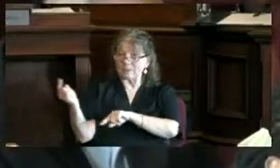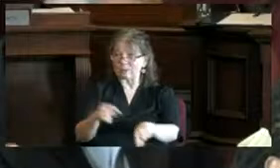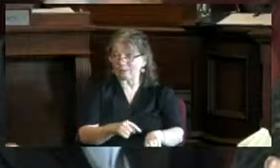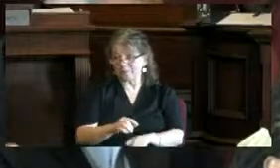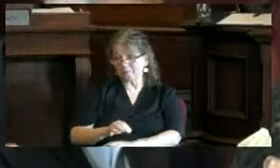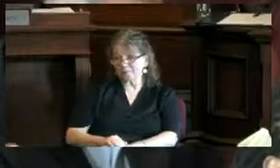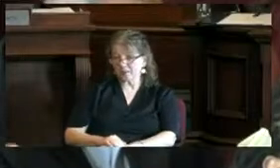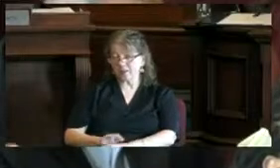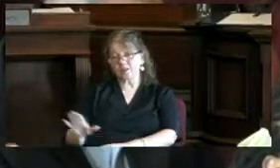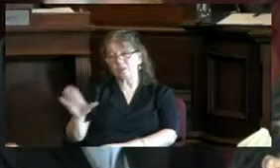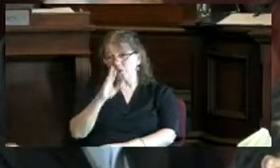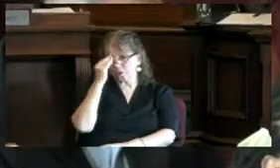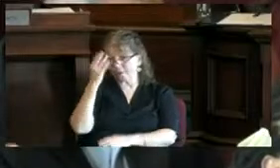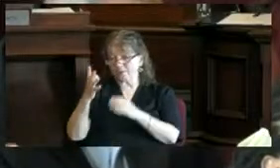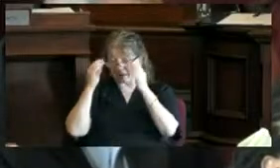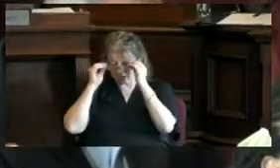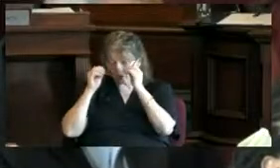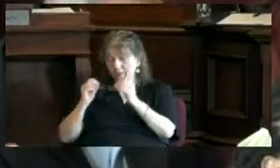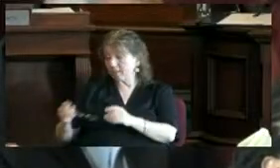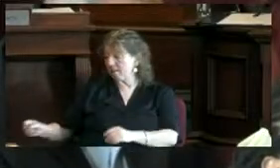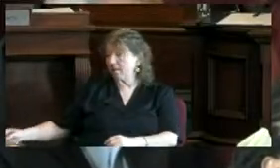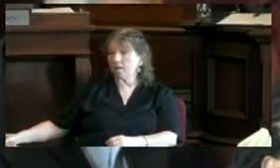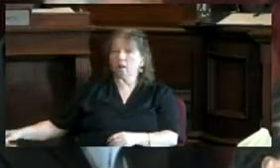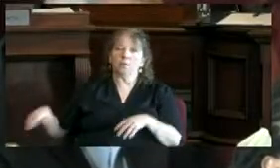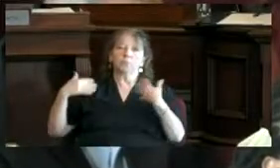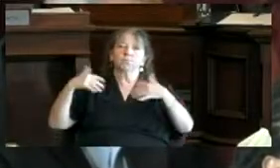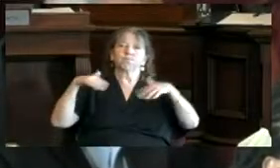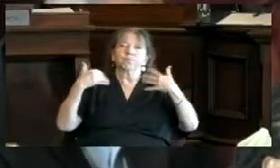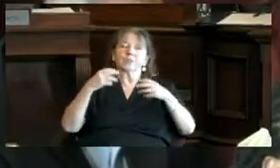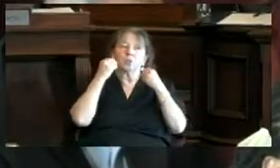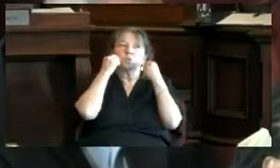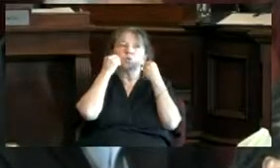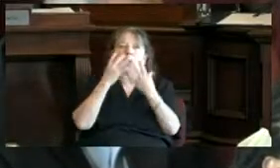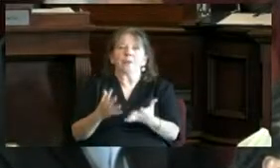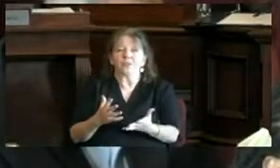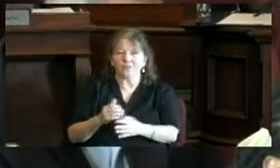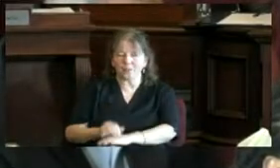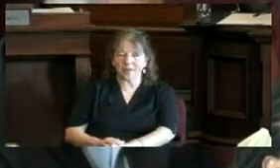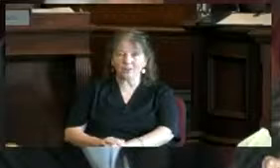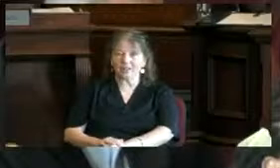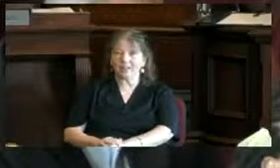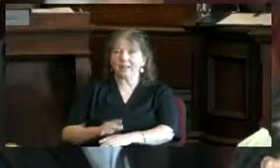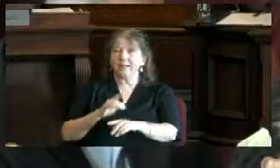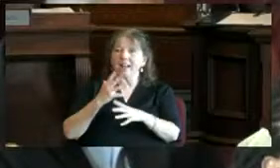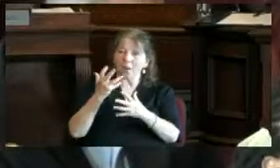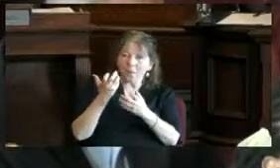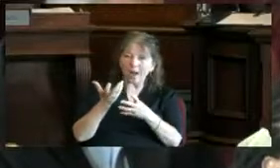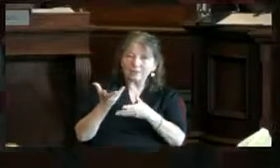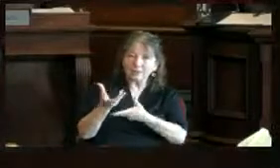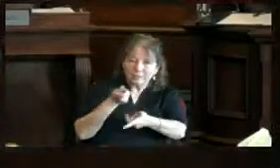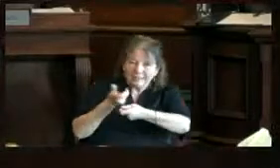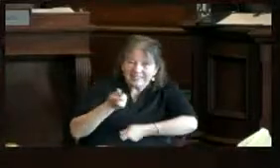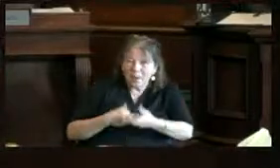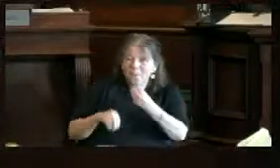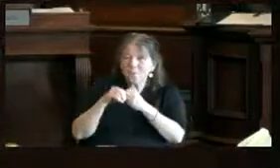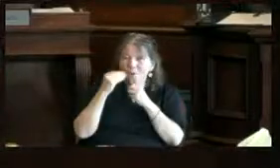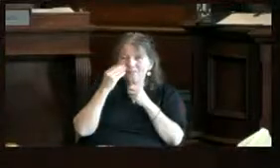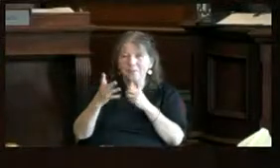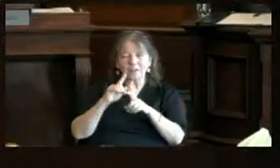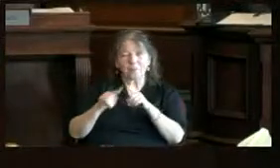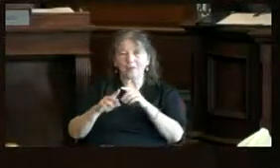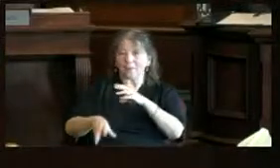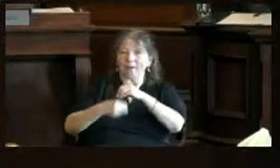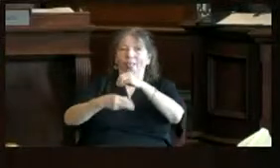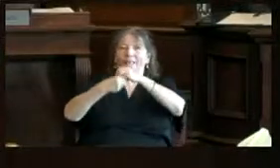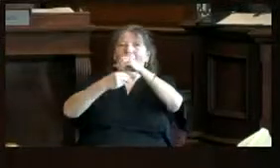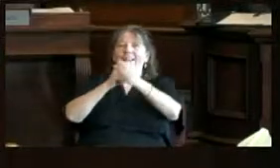to share. And it's like, just from talking to you, there are things I want to talk to you about, but that's another hour, and I'm not going to do that. I just can't. Like,